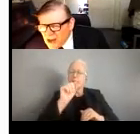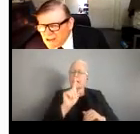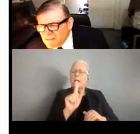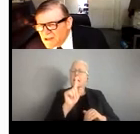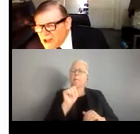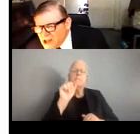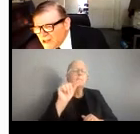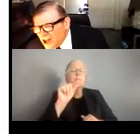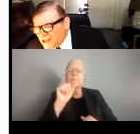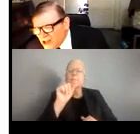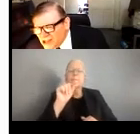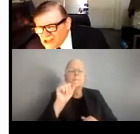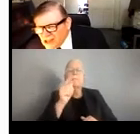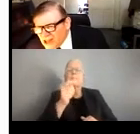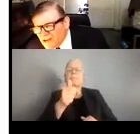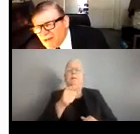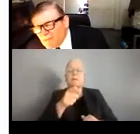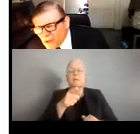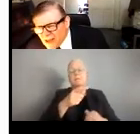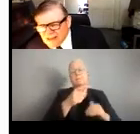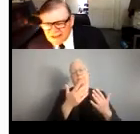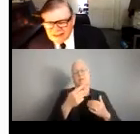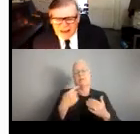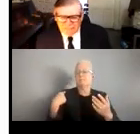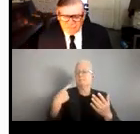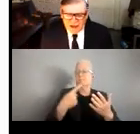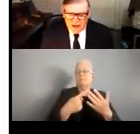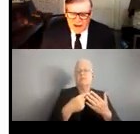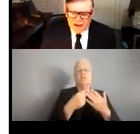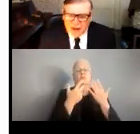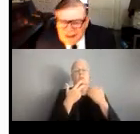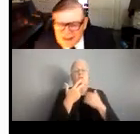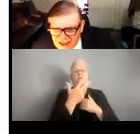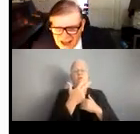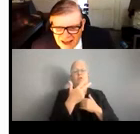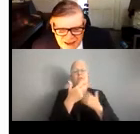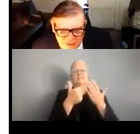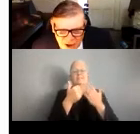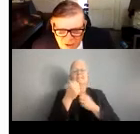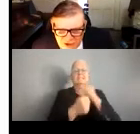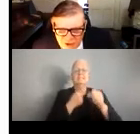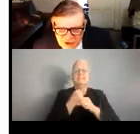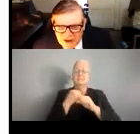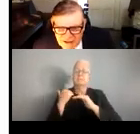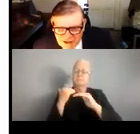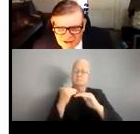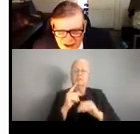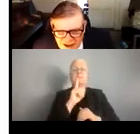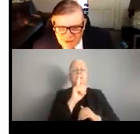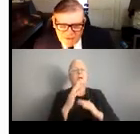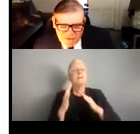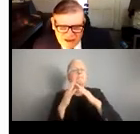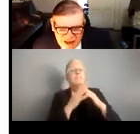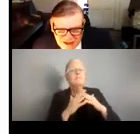It's more or less from the last 36 years remain more or less the same. The United States, well, we've seen what's been happening